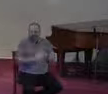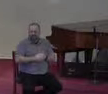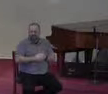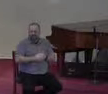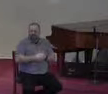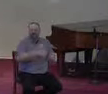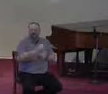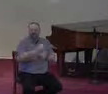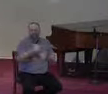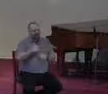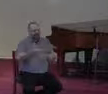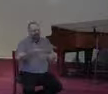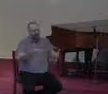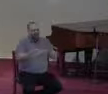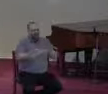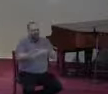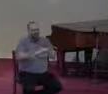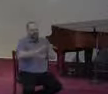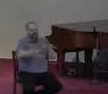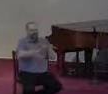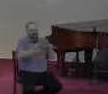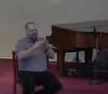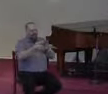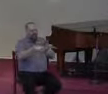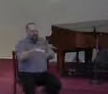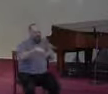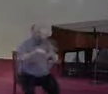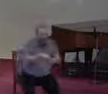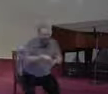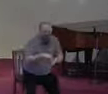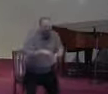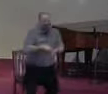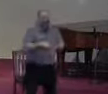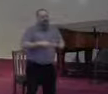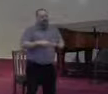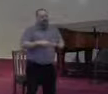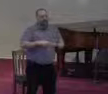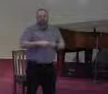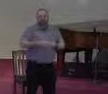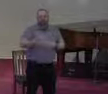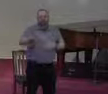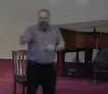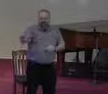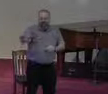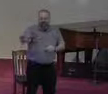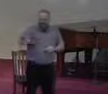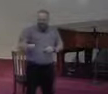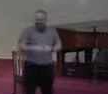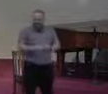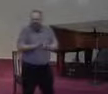And I would invite our entire church family if you would stand to your feet. And would you extend your hand?